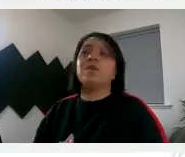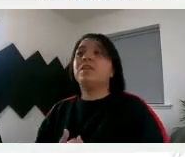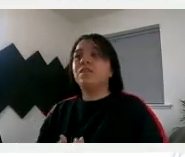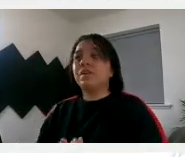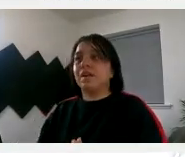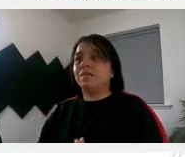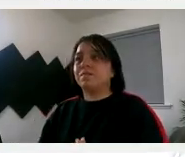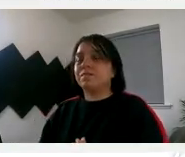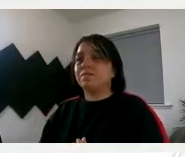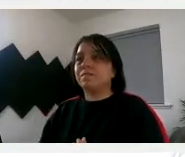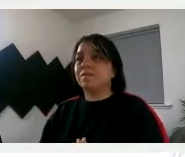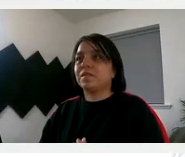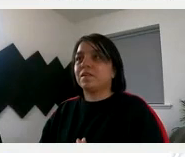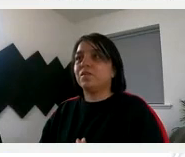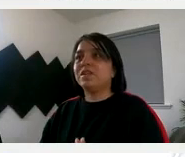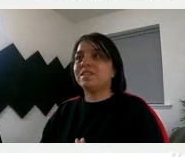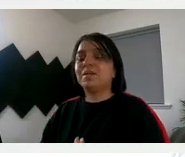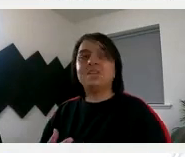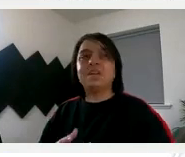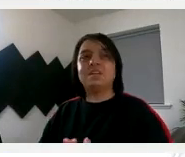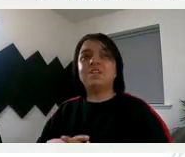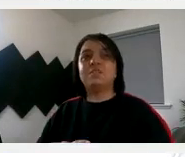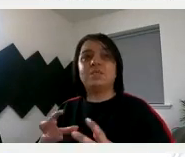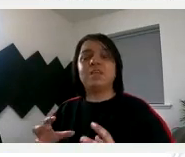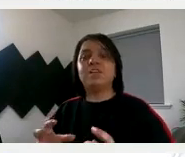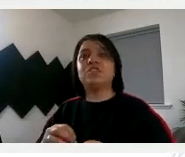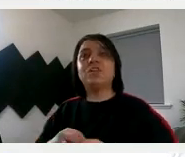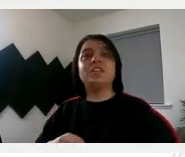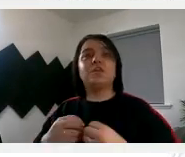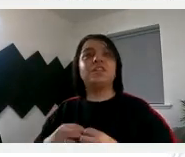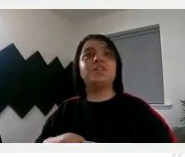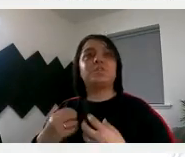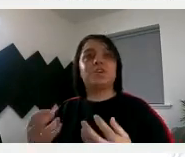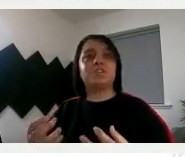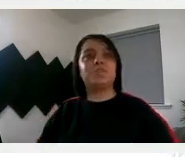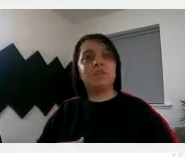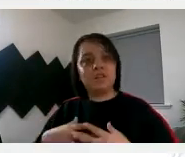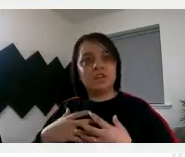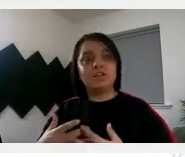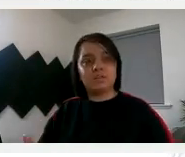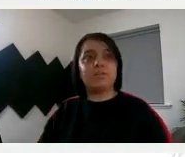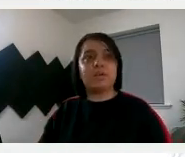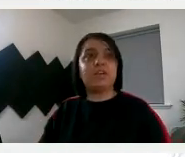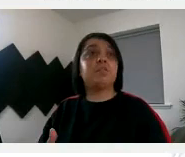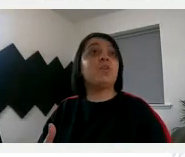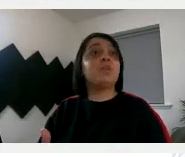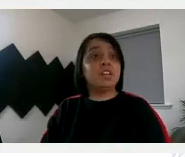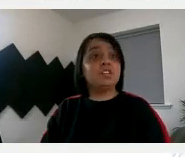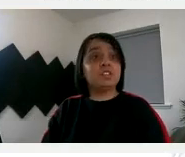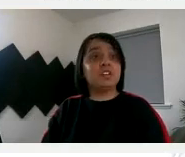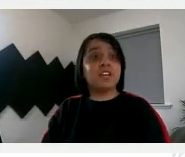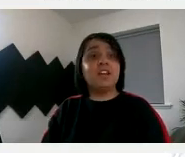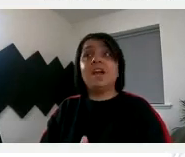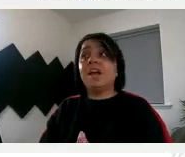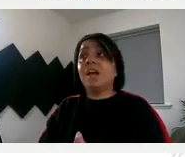So in the UK, the word slang means that it's not proper English. You know, like the Queen speaks posh and the proper English,